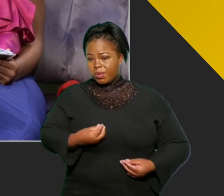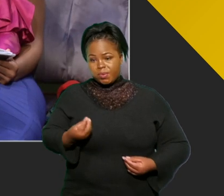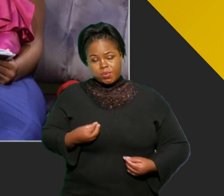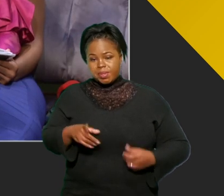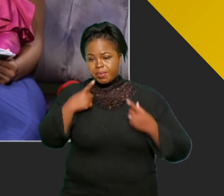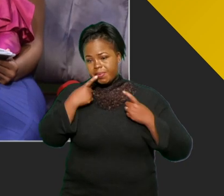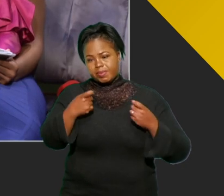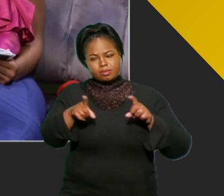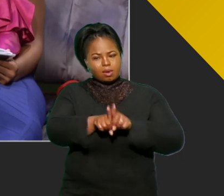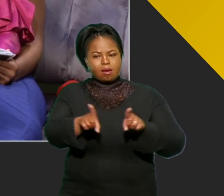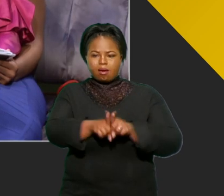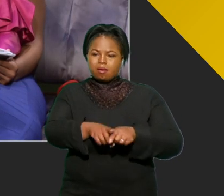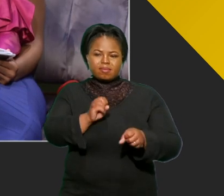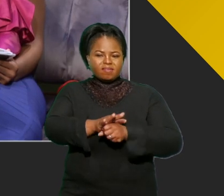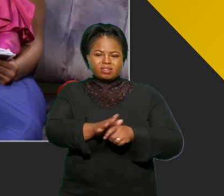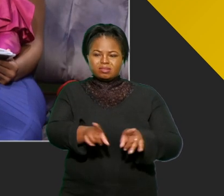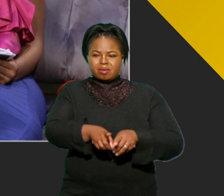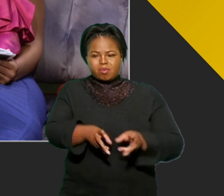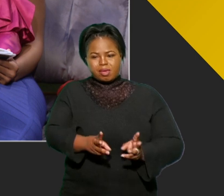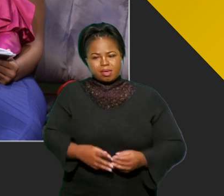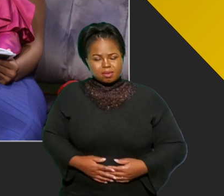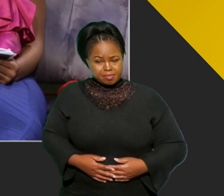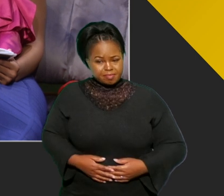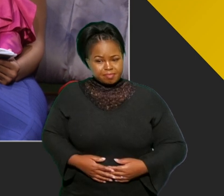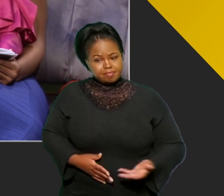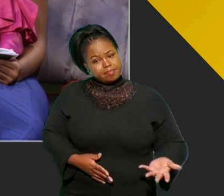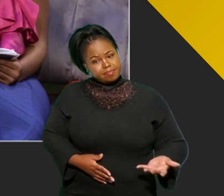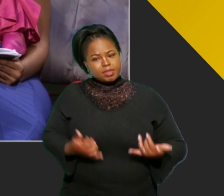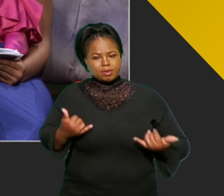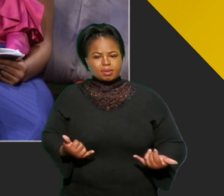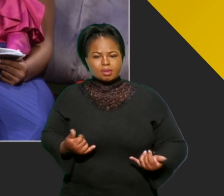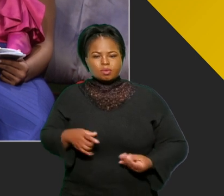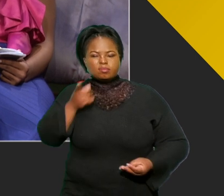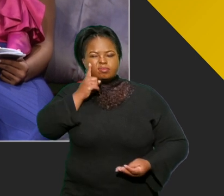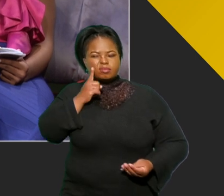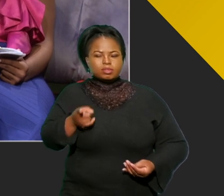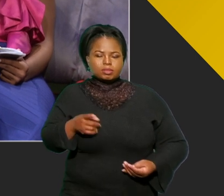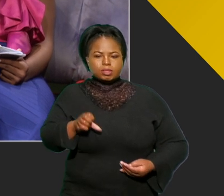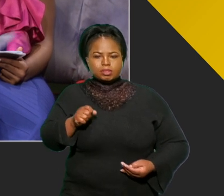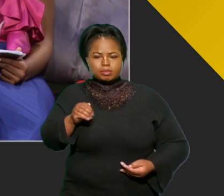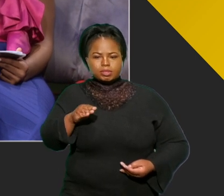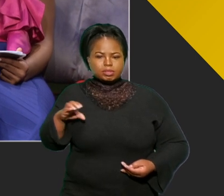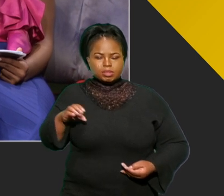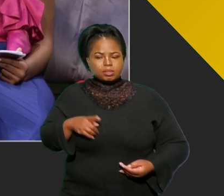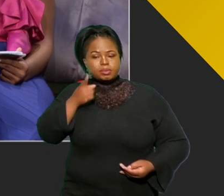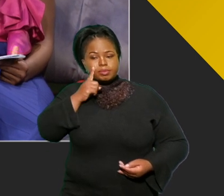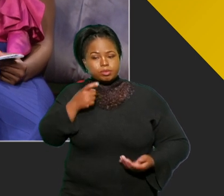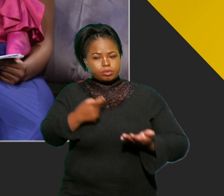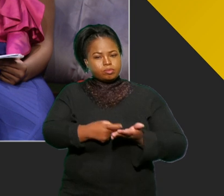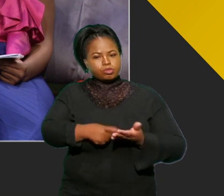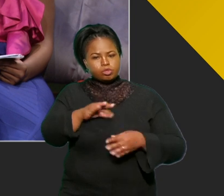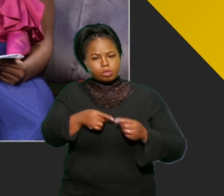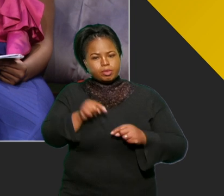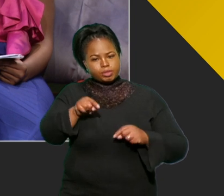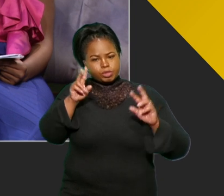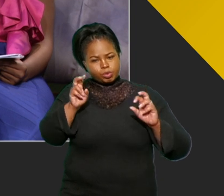nabo bayakhala kakhulu ukuthi they've been affected, not just for the dream for school. But let's quickly go and check out an SABC insert that was recorded talking